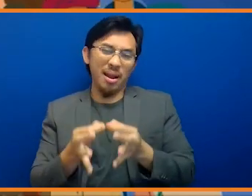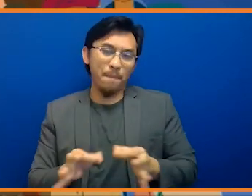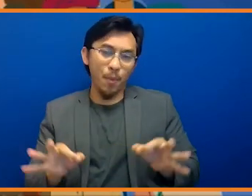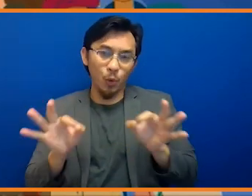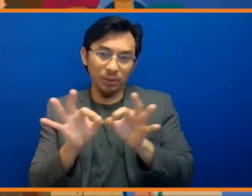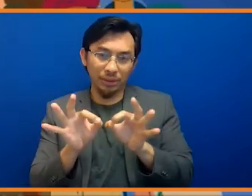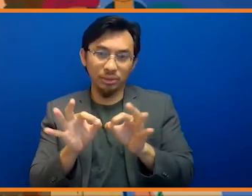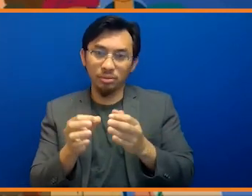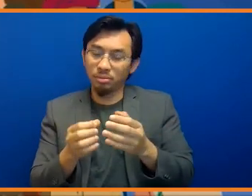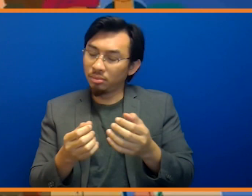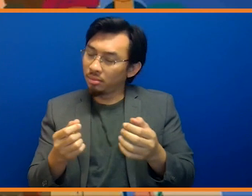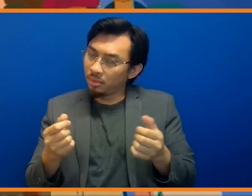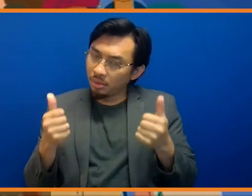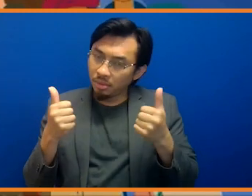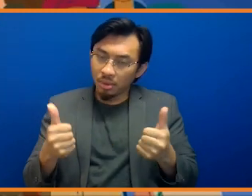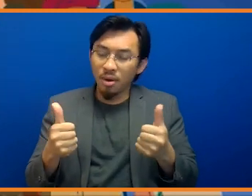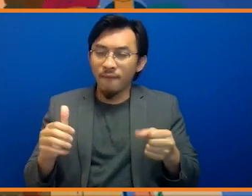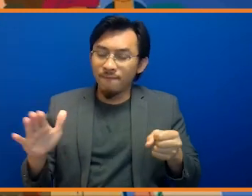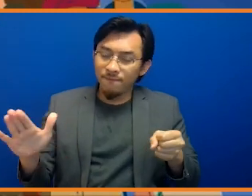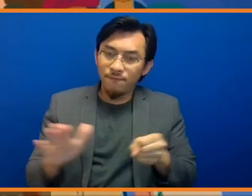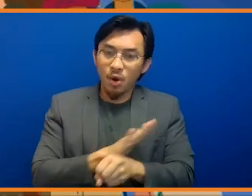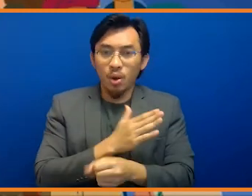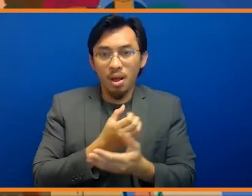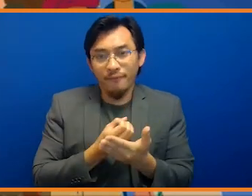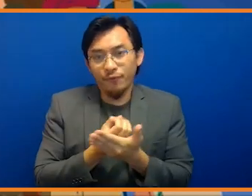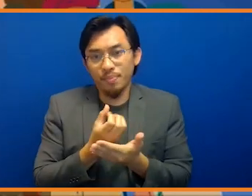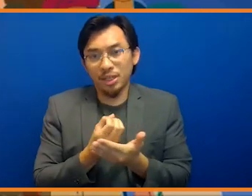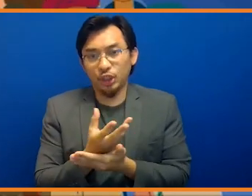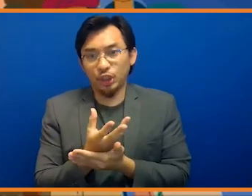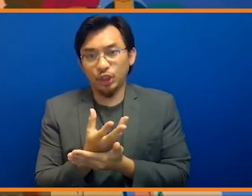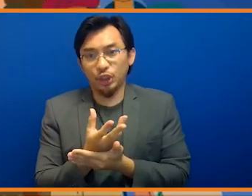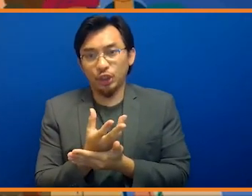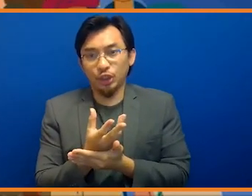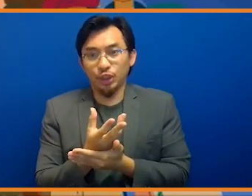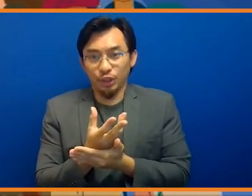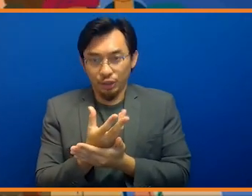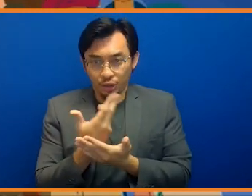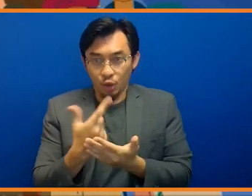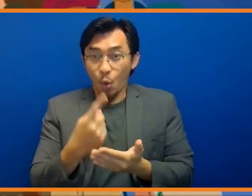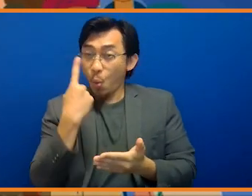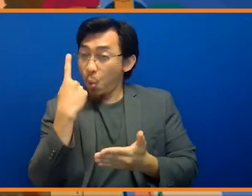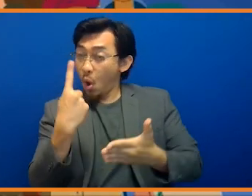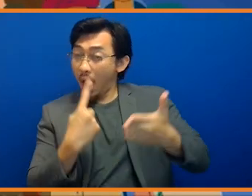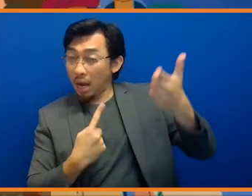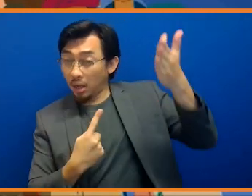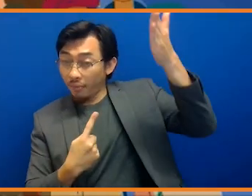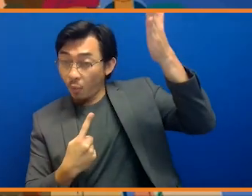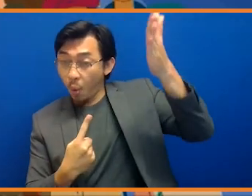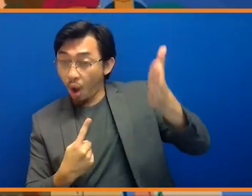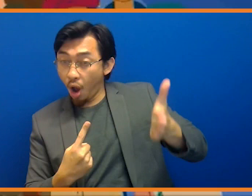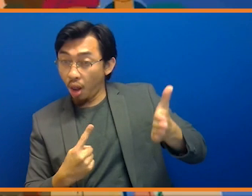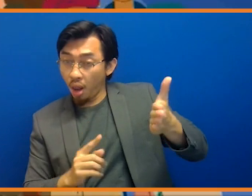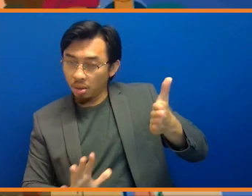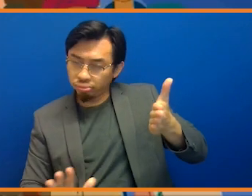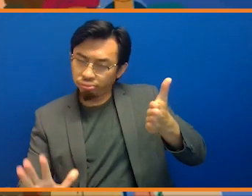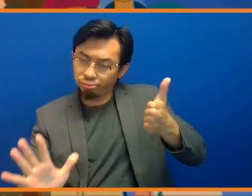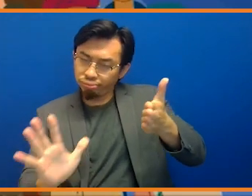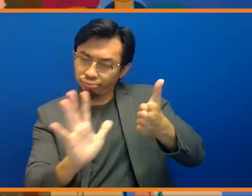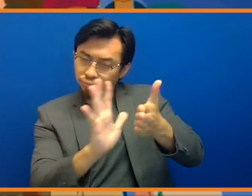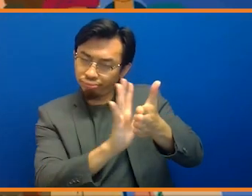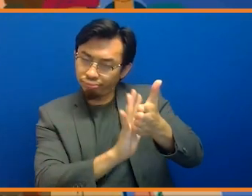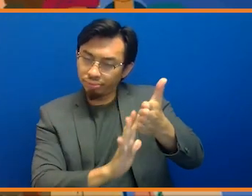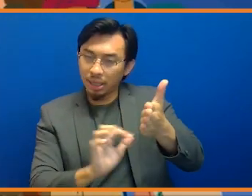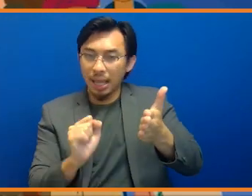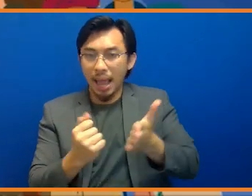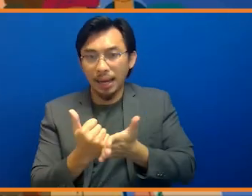also the complete information dedicated in a single wall can help